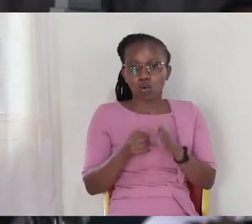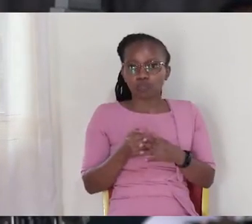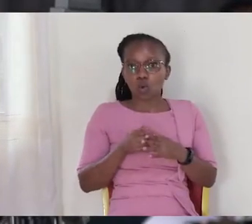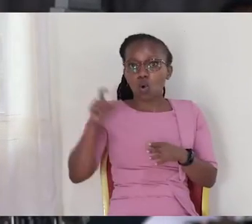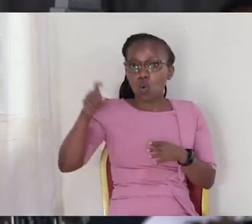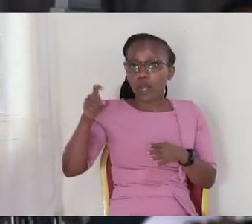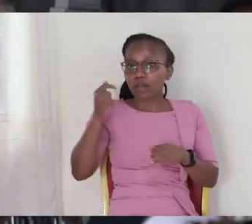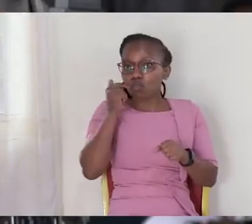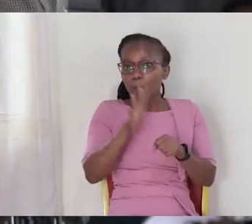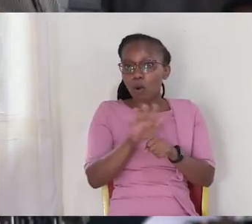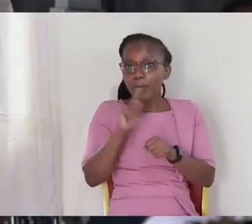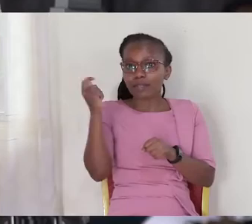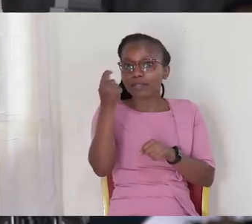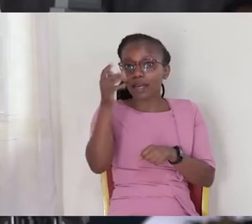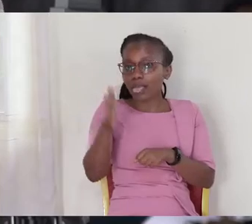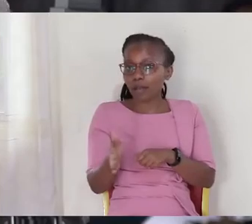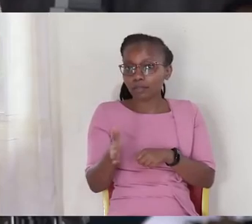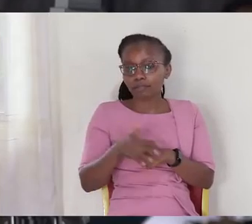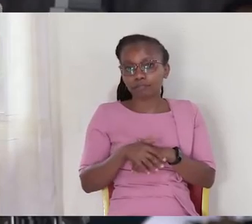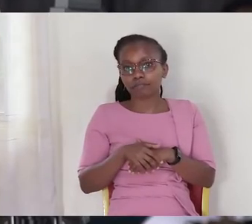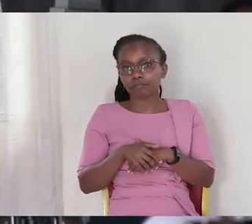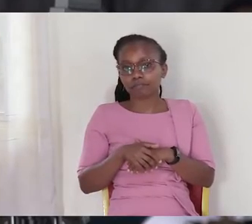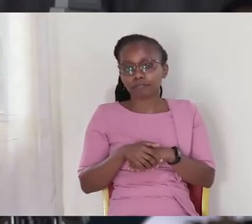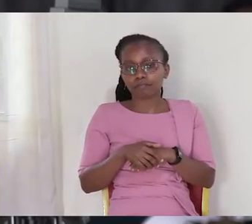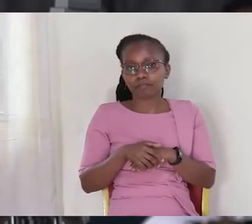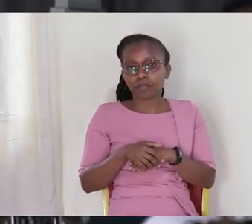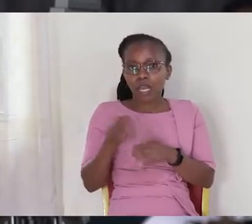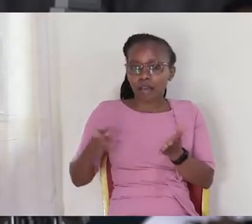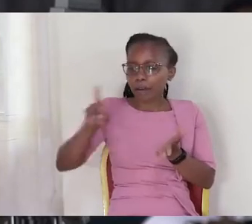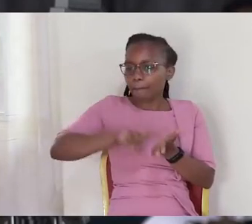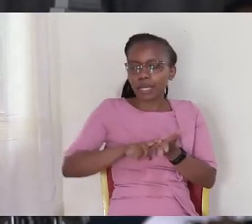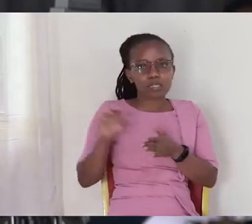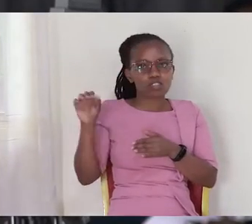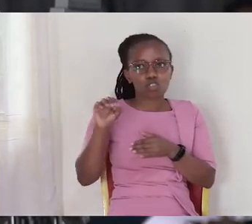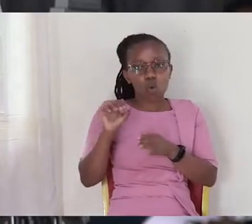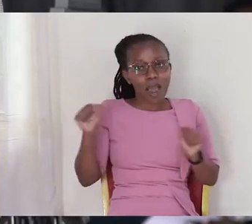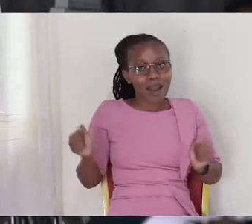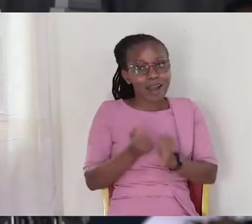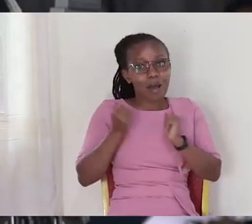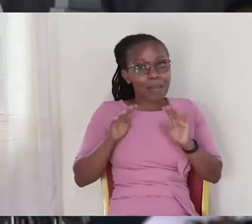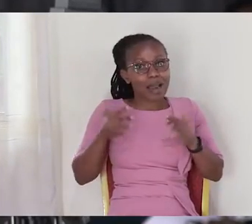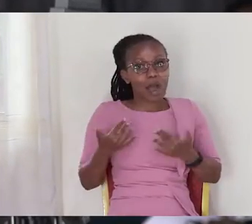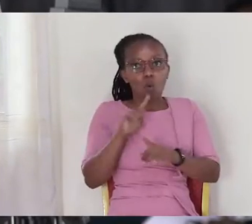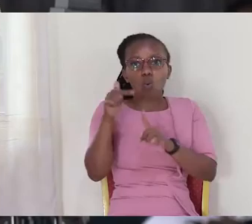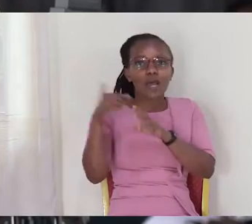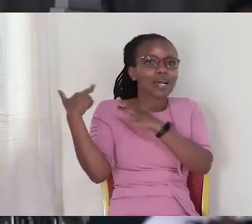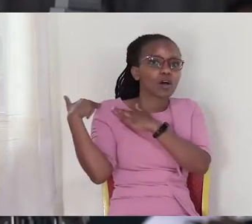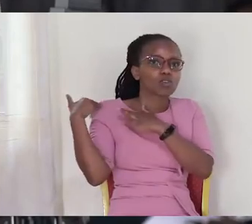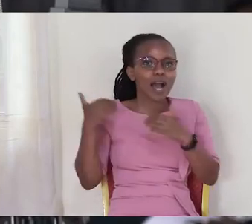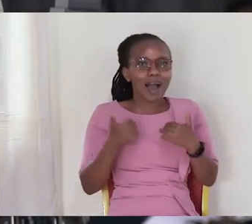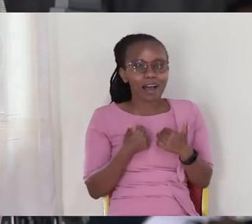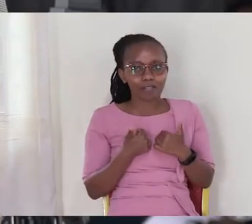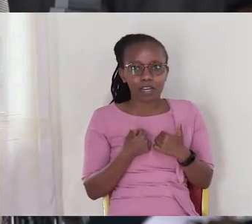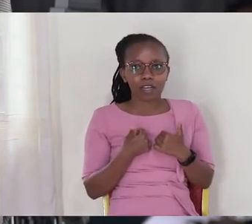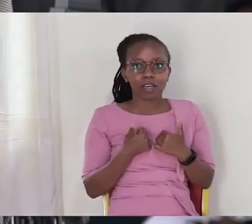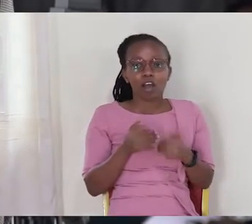assure Kenyans a guarantee of non-repetition. And that only comes when there's accountability for these